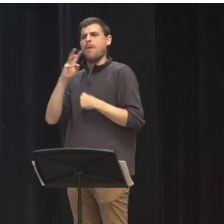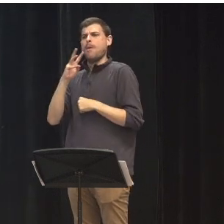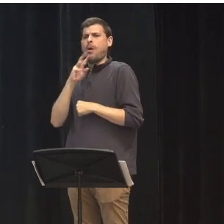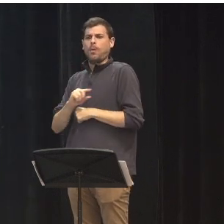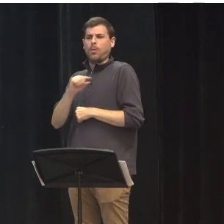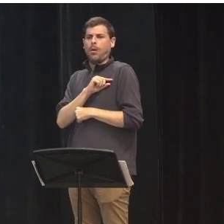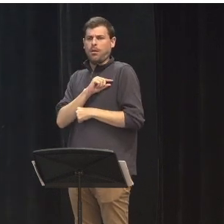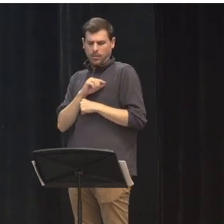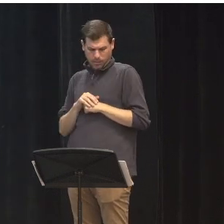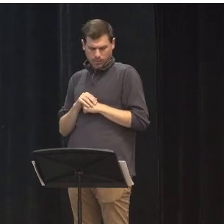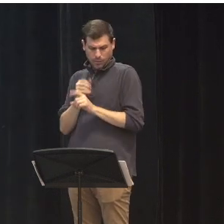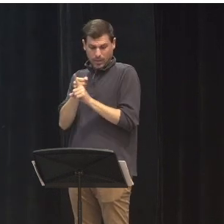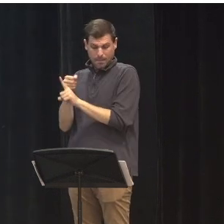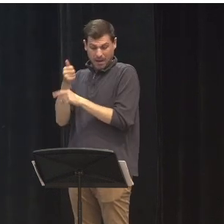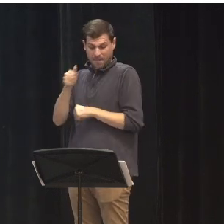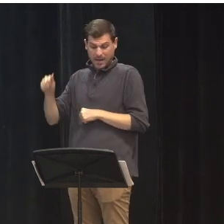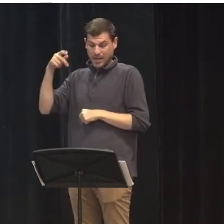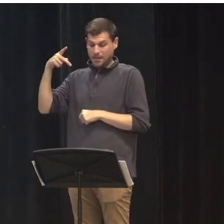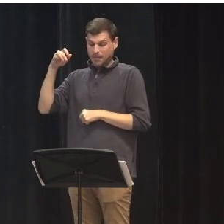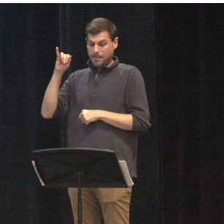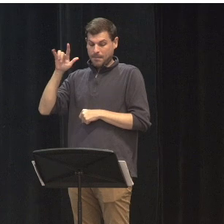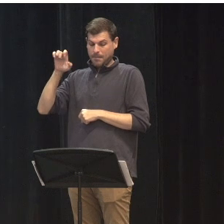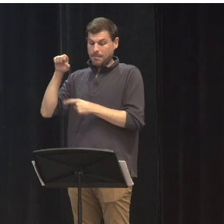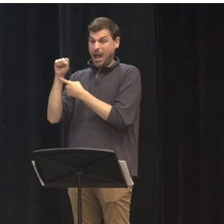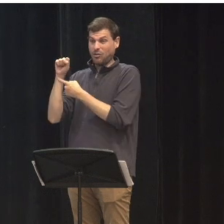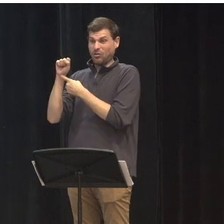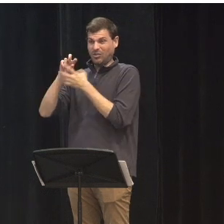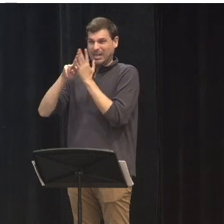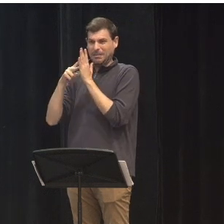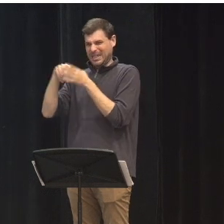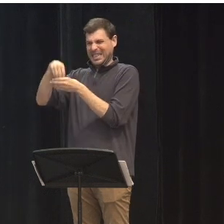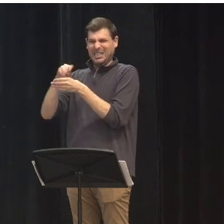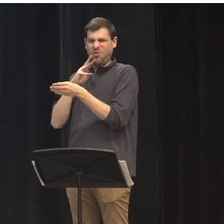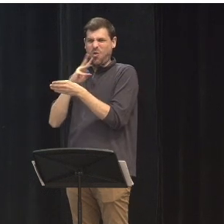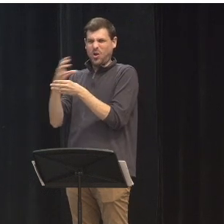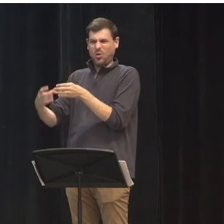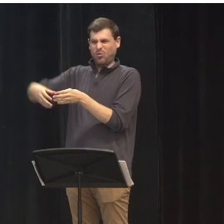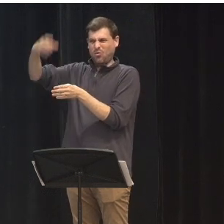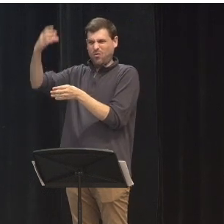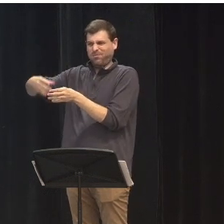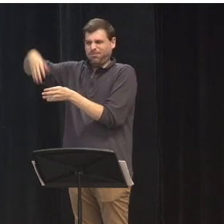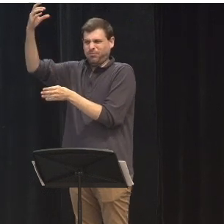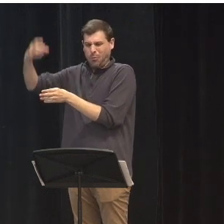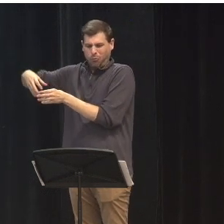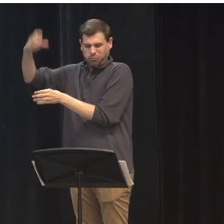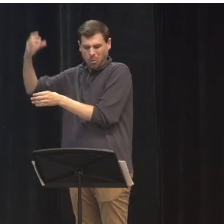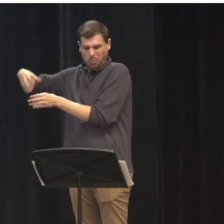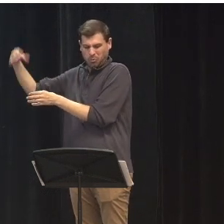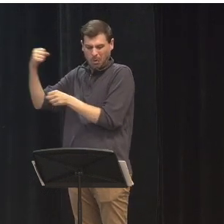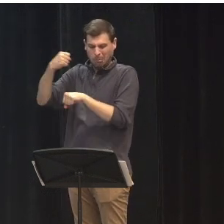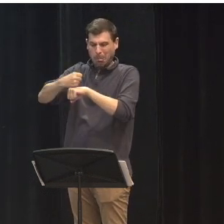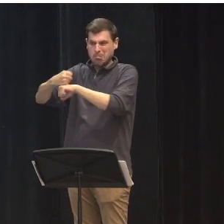of piles and in-water infrastructure. There are several piles. There's hundreds of piles that will need to be installed